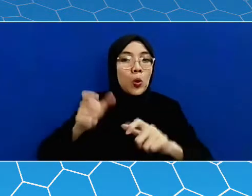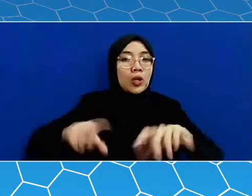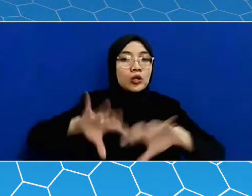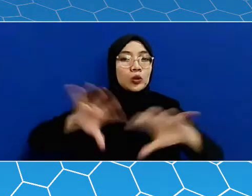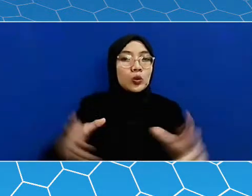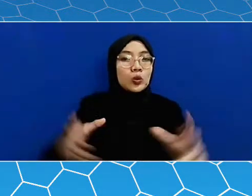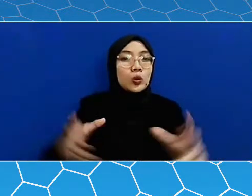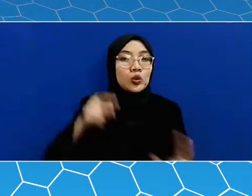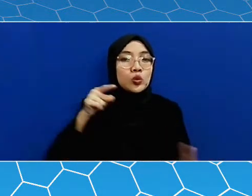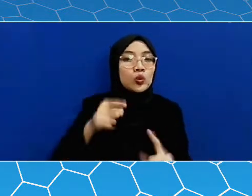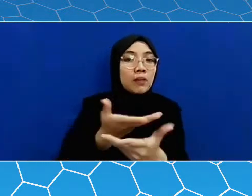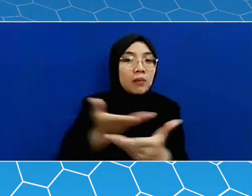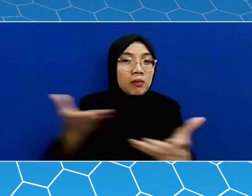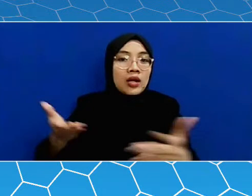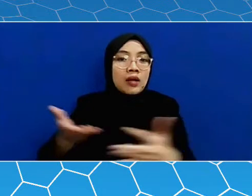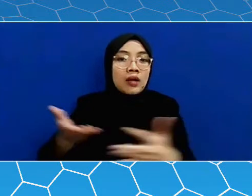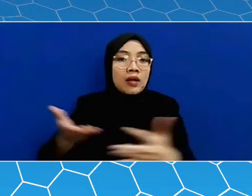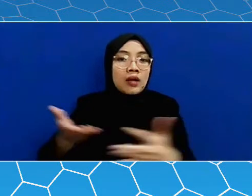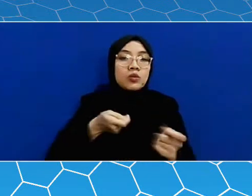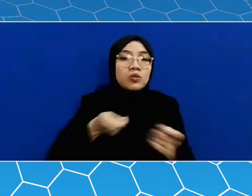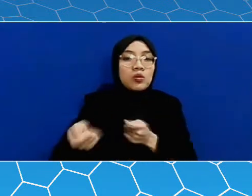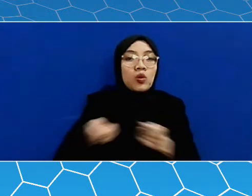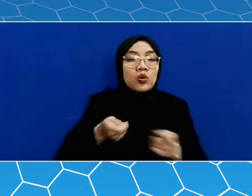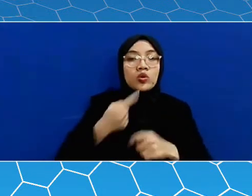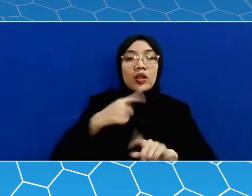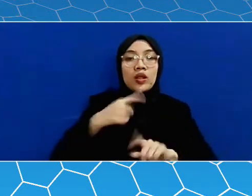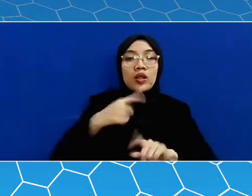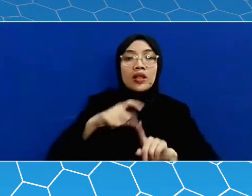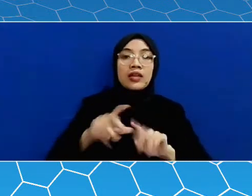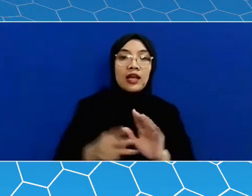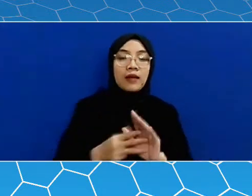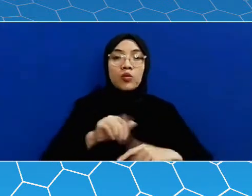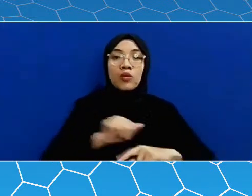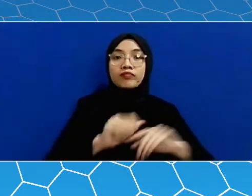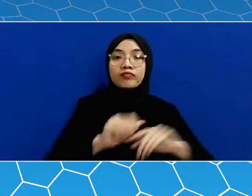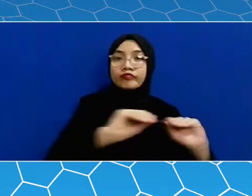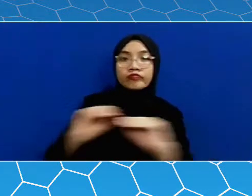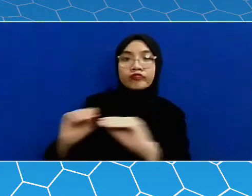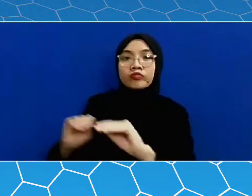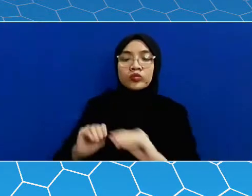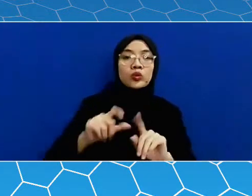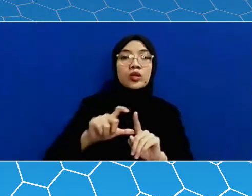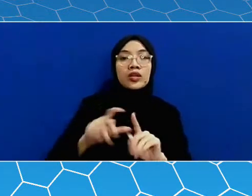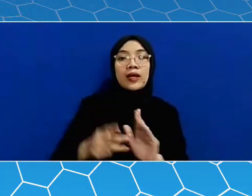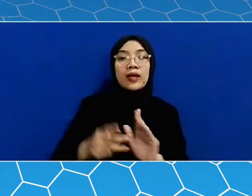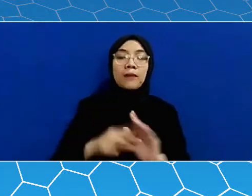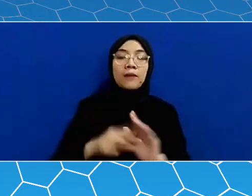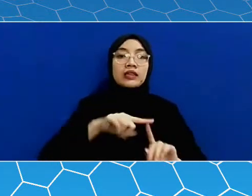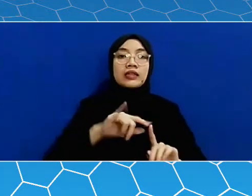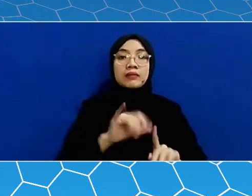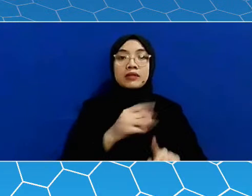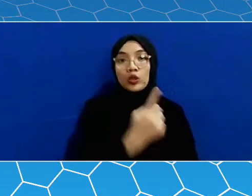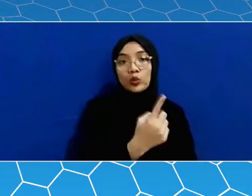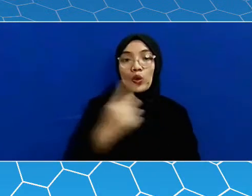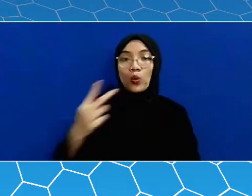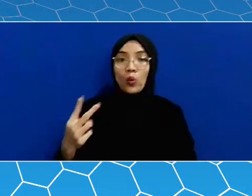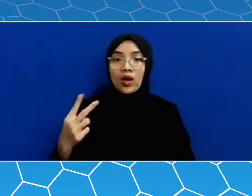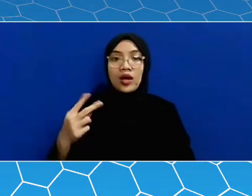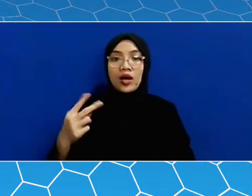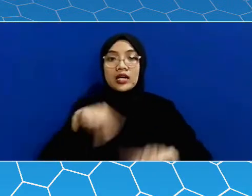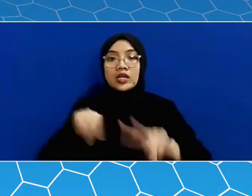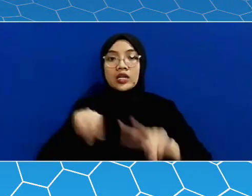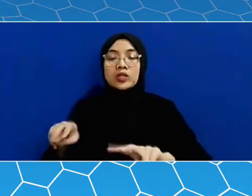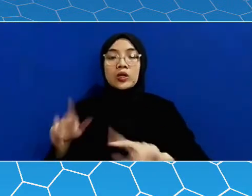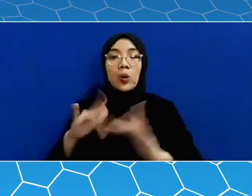And we've run these courses for both type 1 and type 2 diabetes. They run over 2 days. They're online. Anyone can join. And